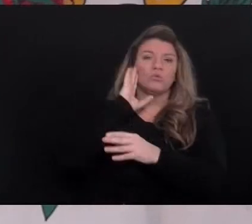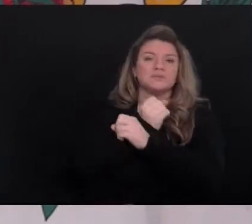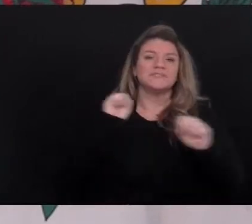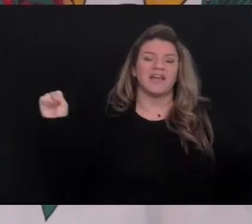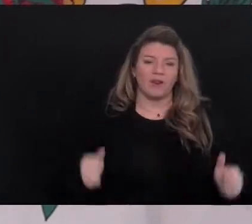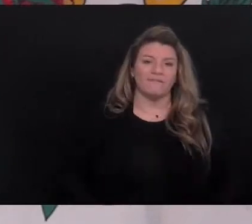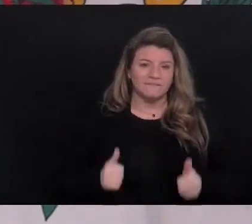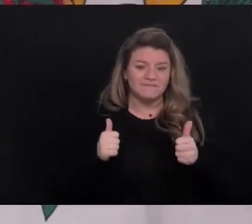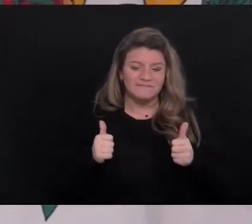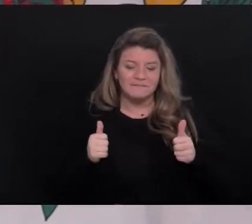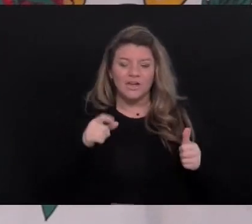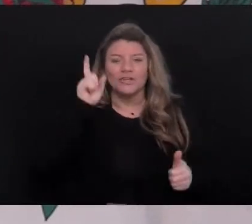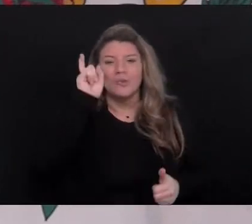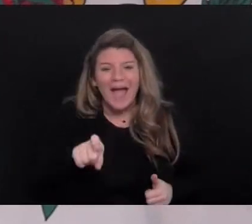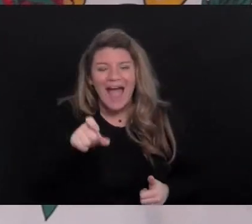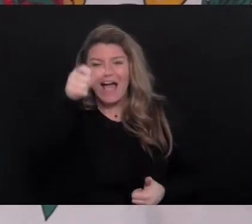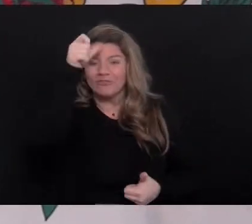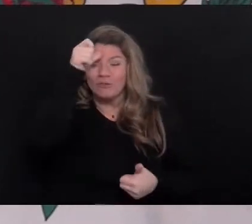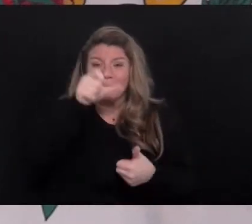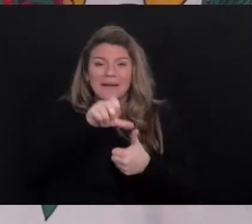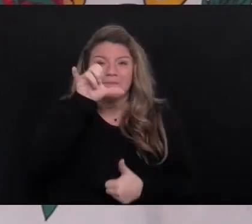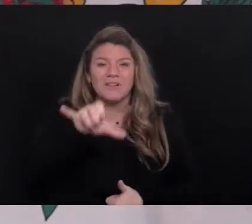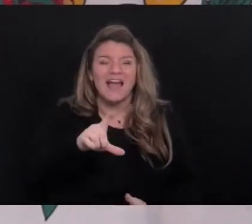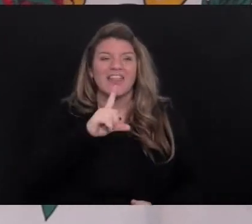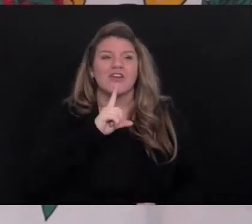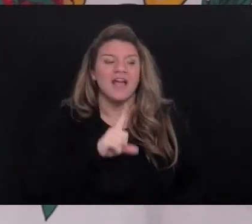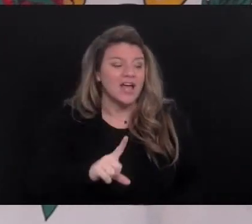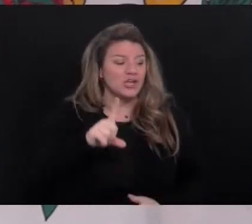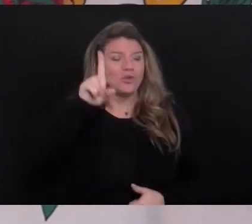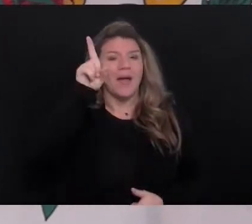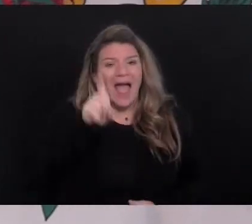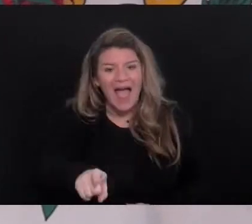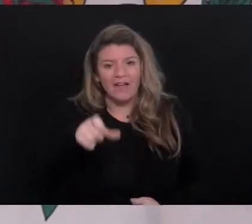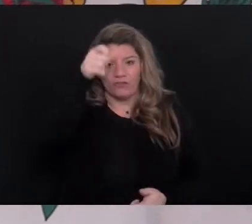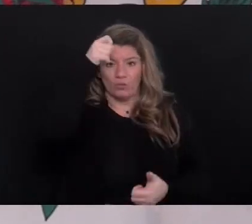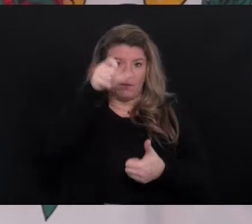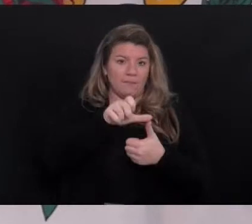to remember that. You've got to remember that.